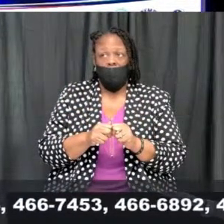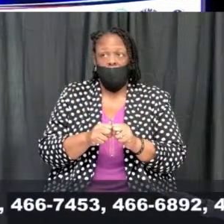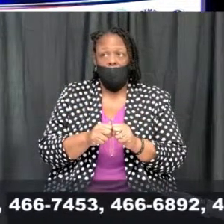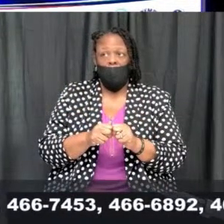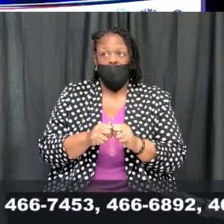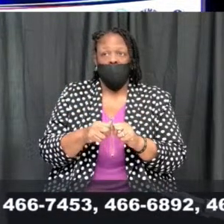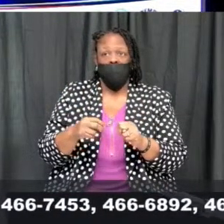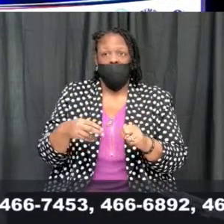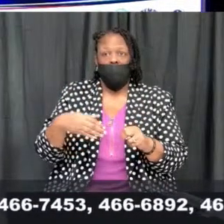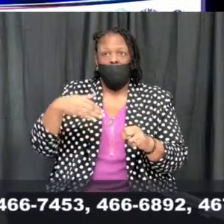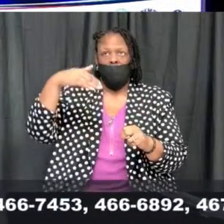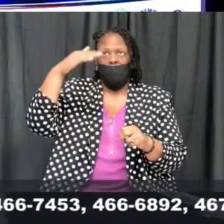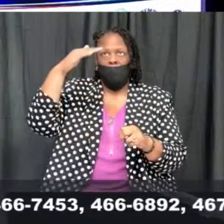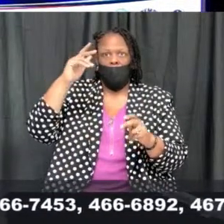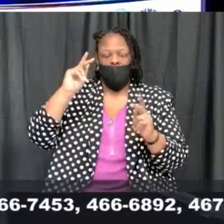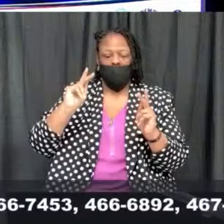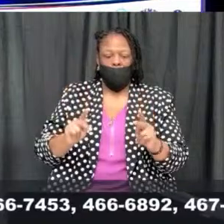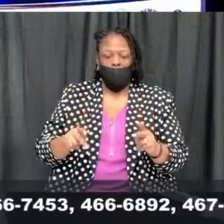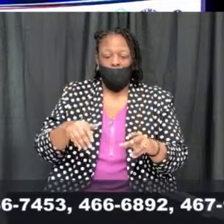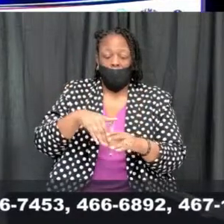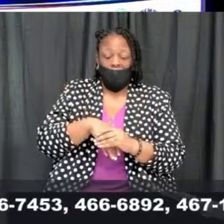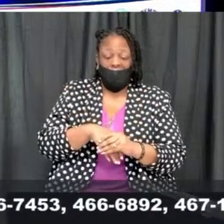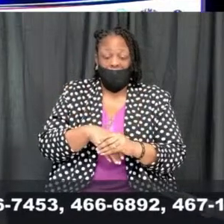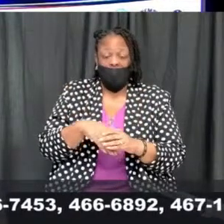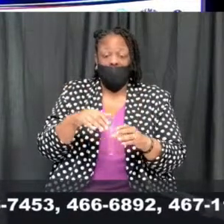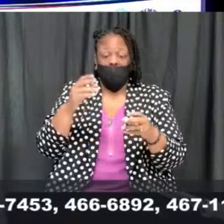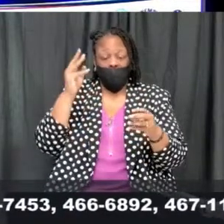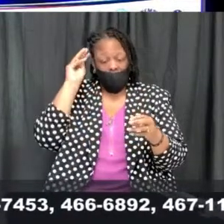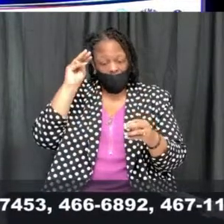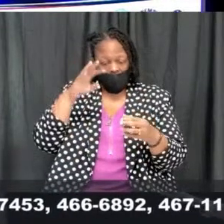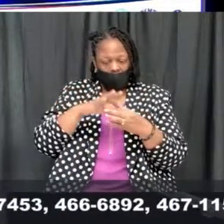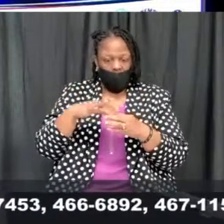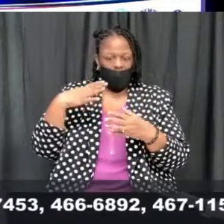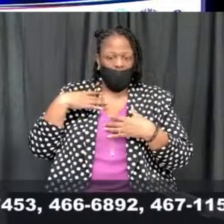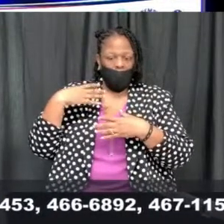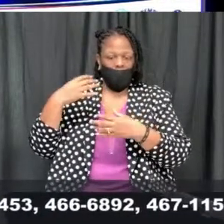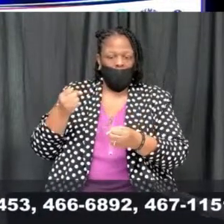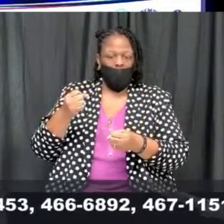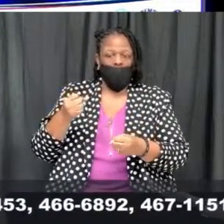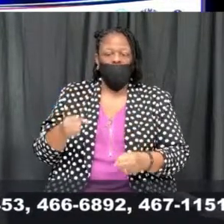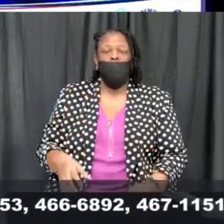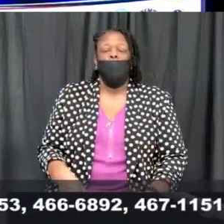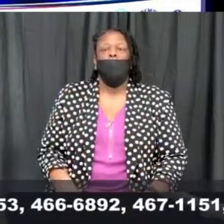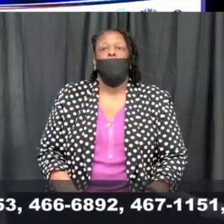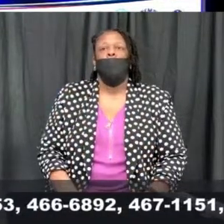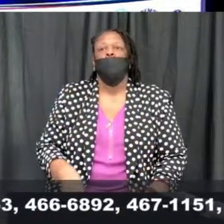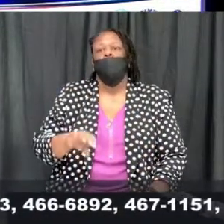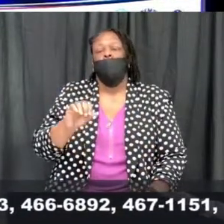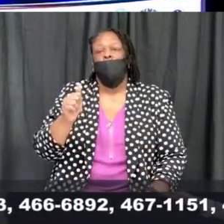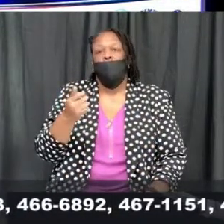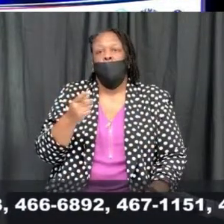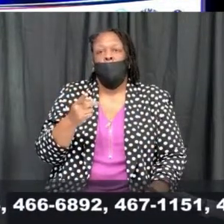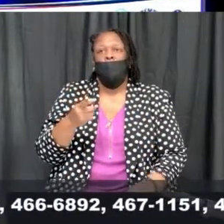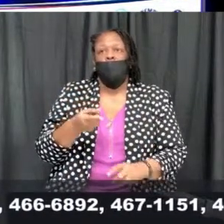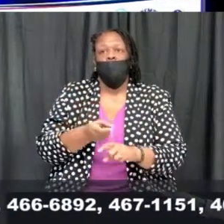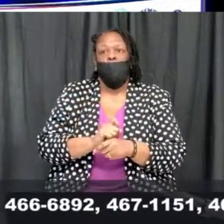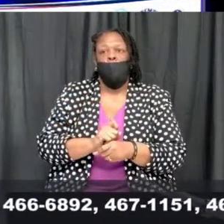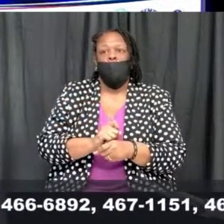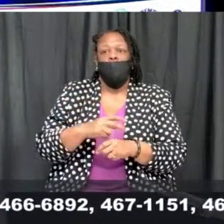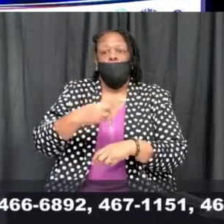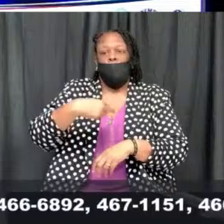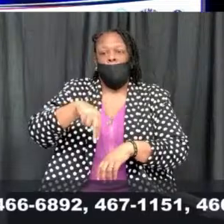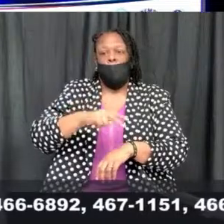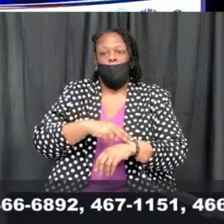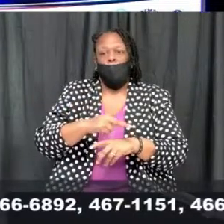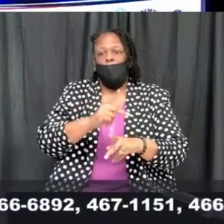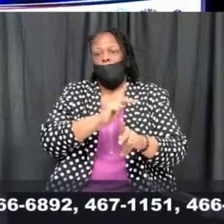the Ministry of Health. A Senior Representative of the Ministry of National Security. A Senior